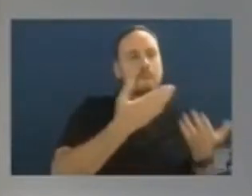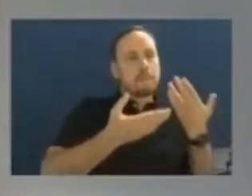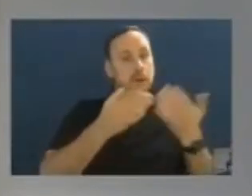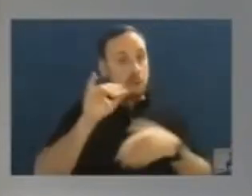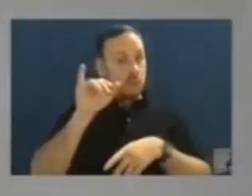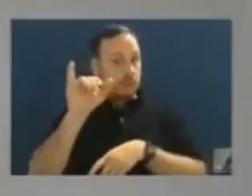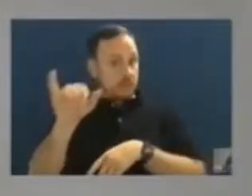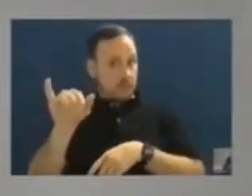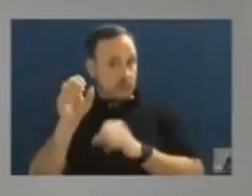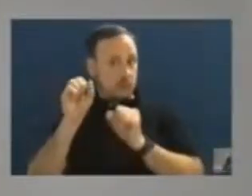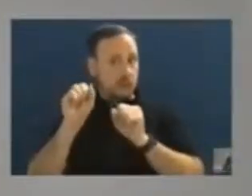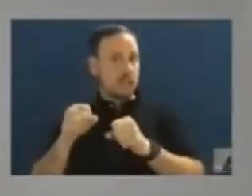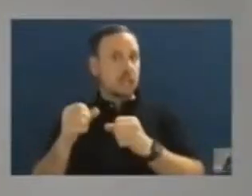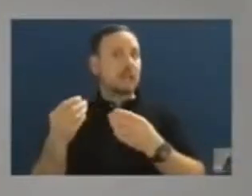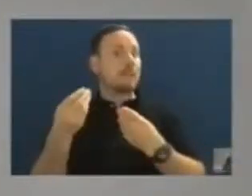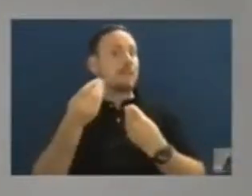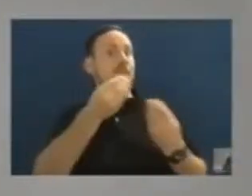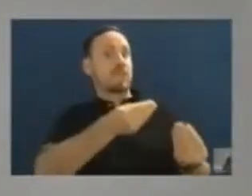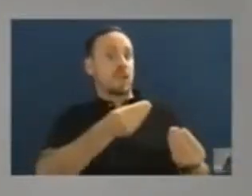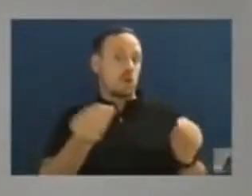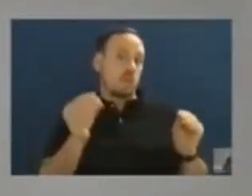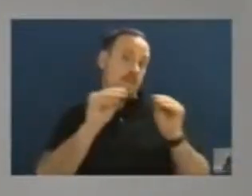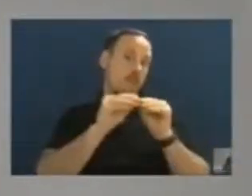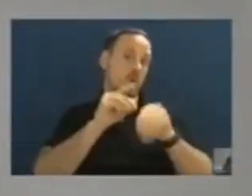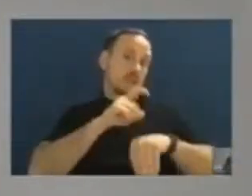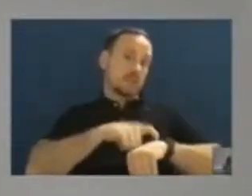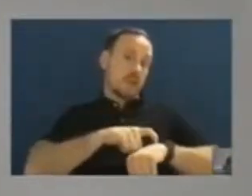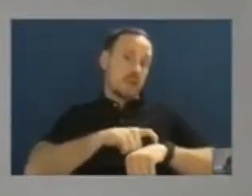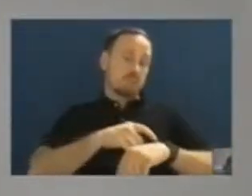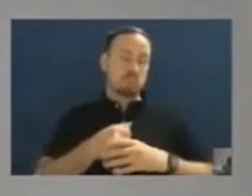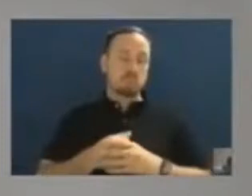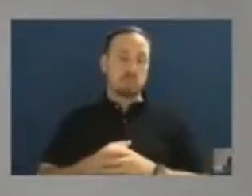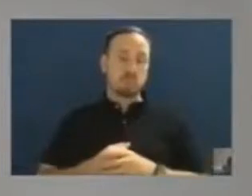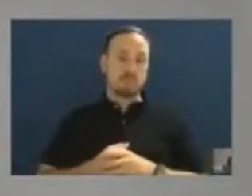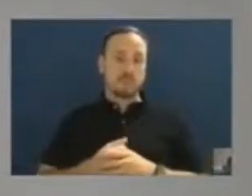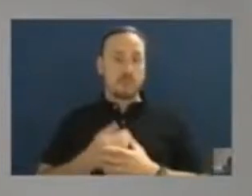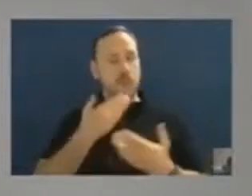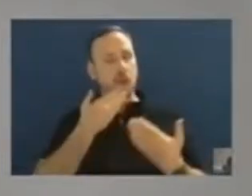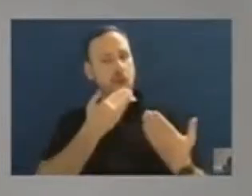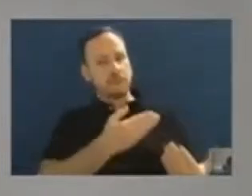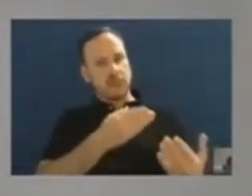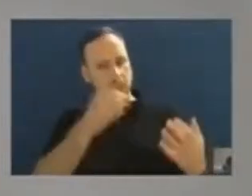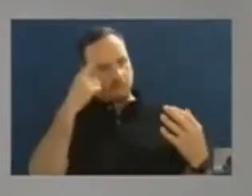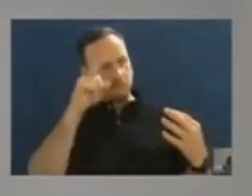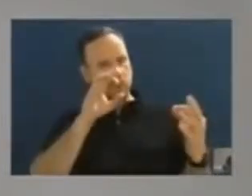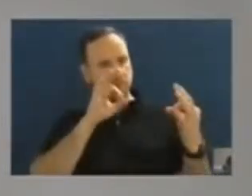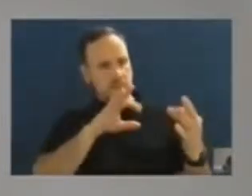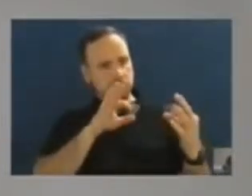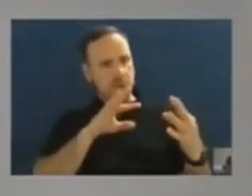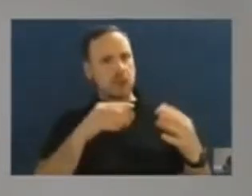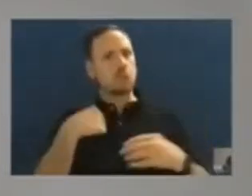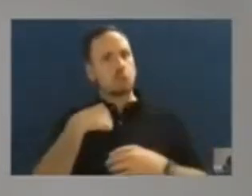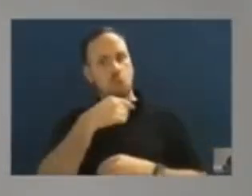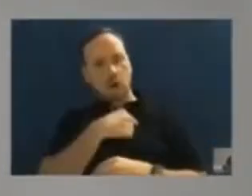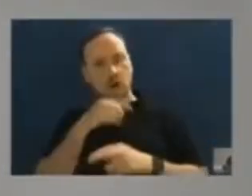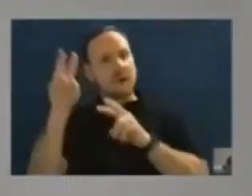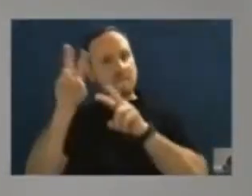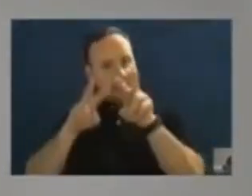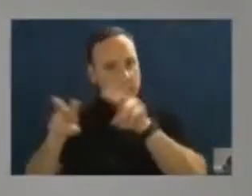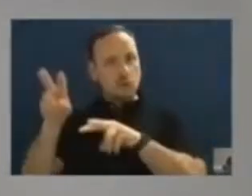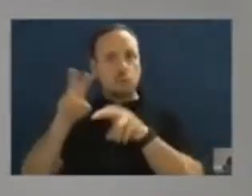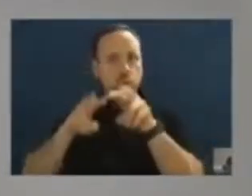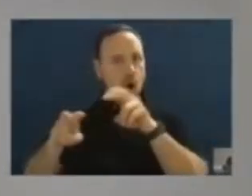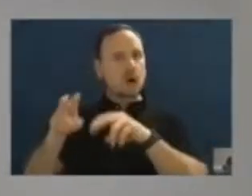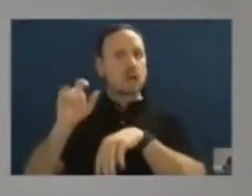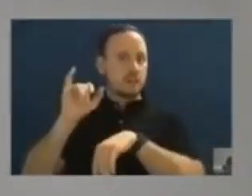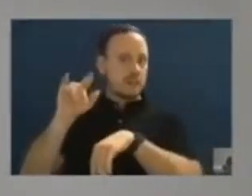the feedback. We're certainly evaluating the use of the advisory time and the social emotional learning time across the district. What I would also say is that we haven't done that